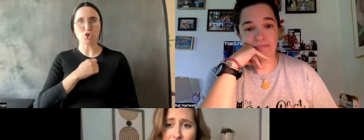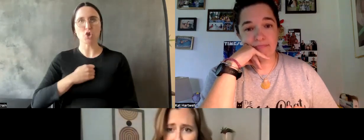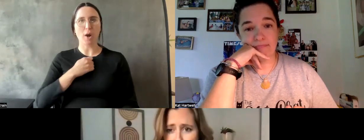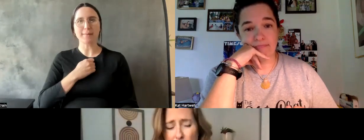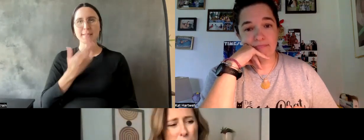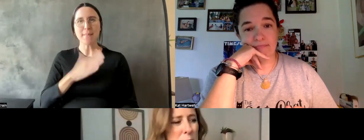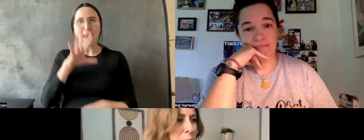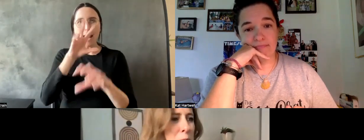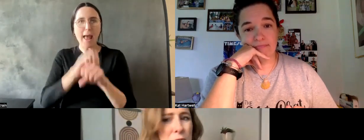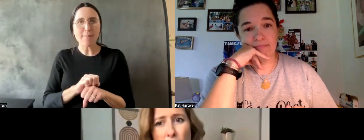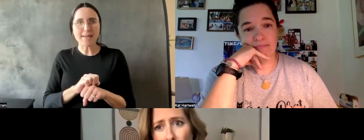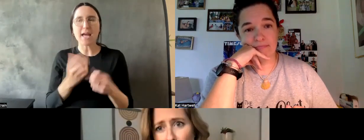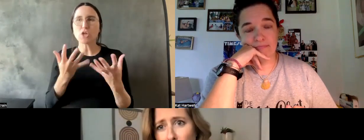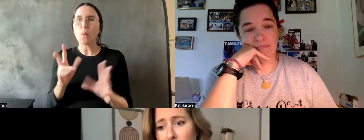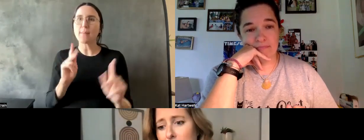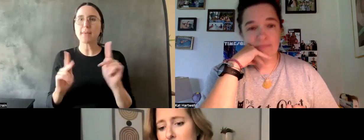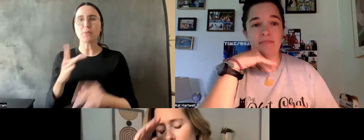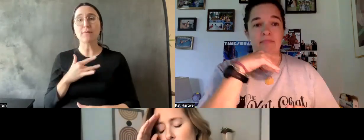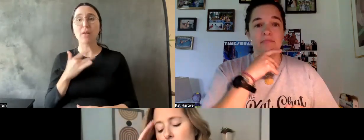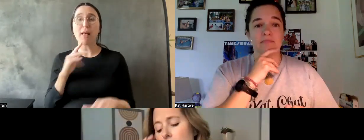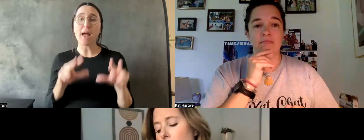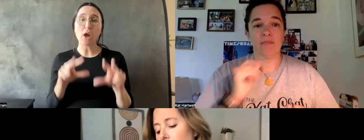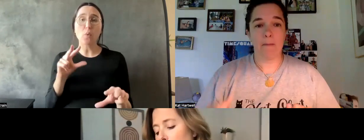to inconvenience people. I don't want to make people feel awkward.